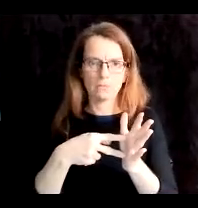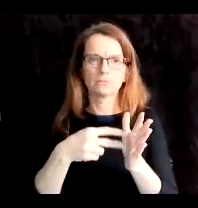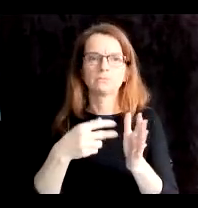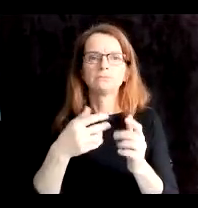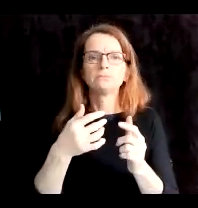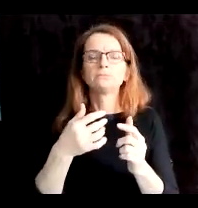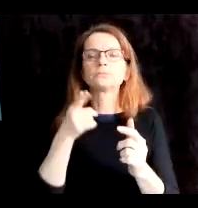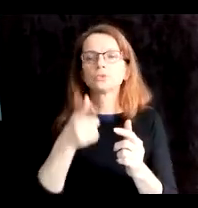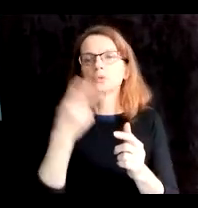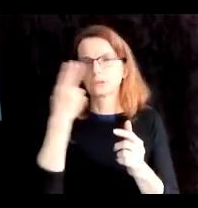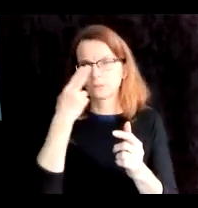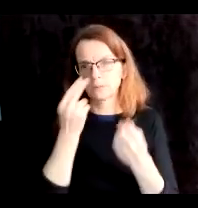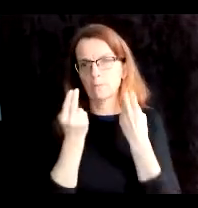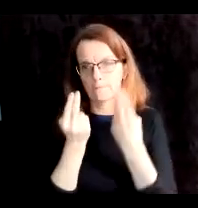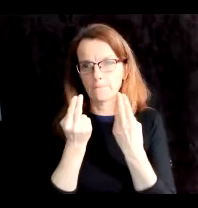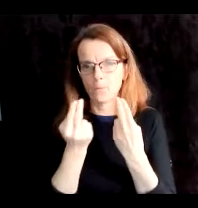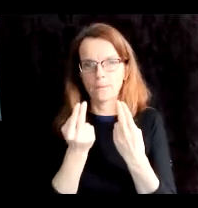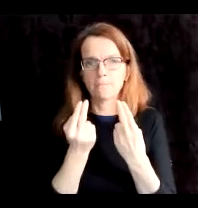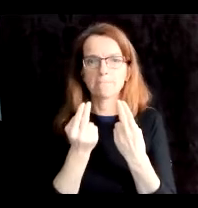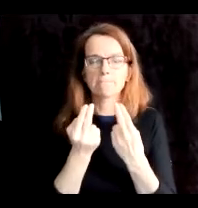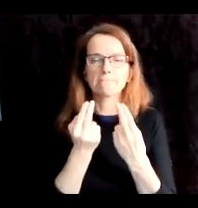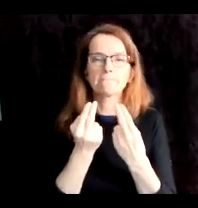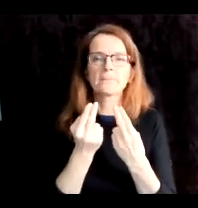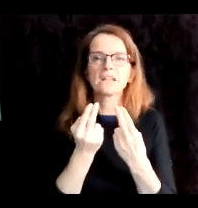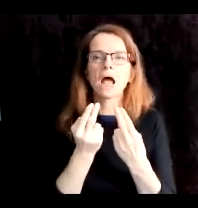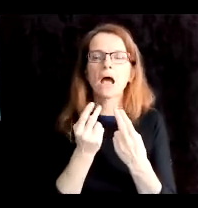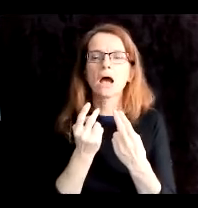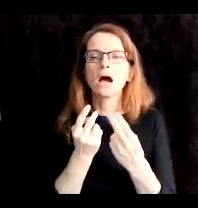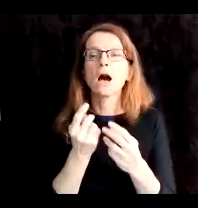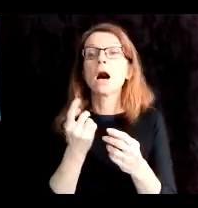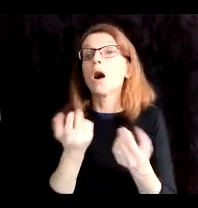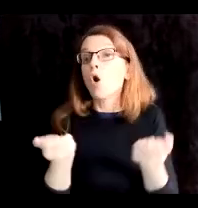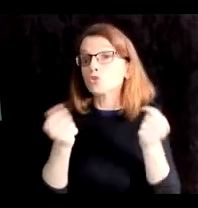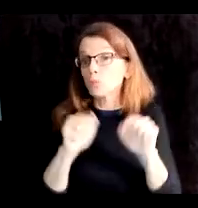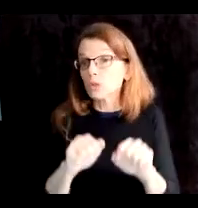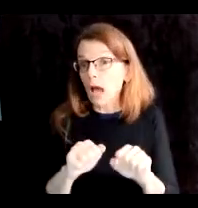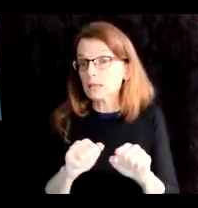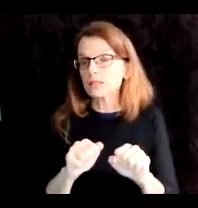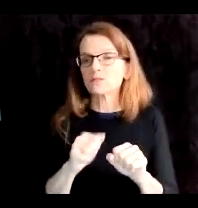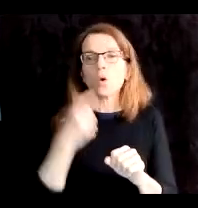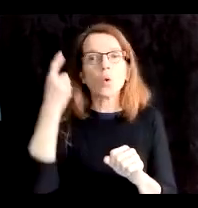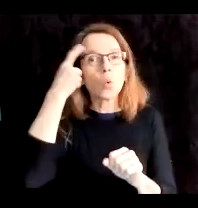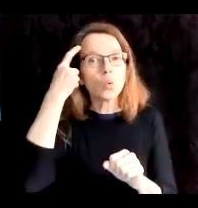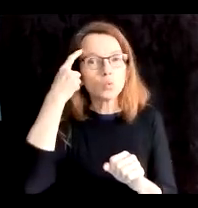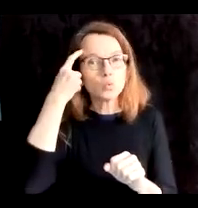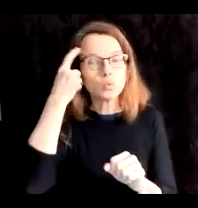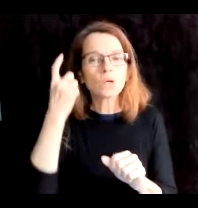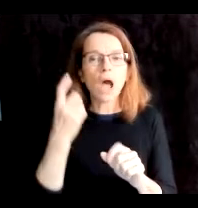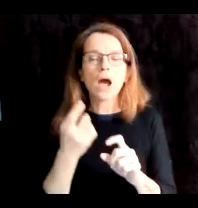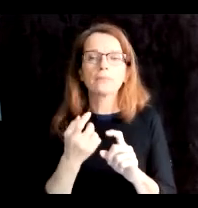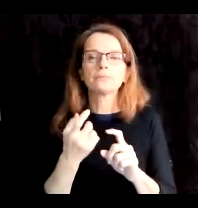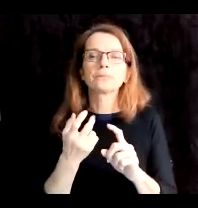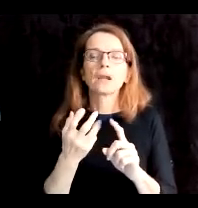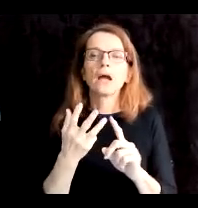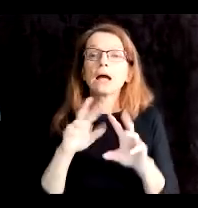decades, getting faster and faster, including economy, culture. The world has become a global village, or